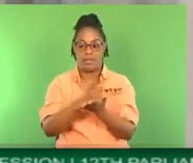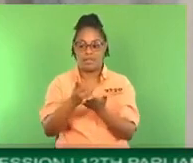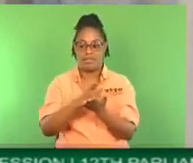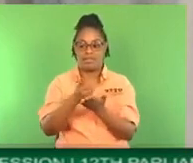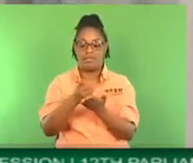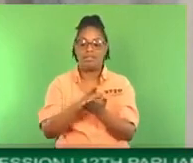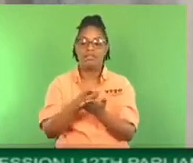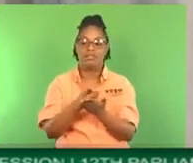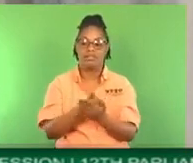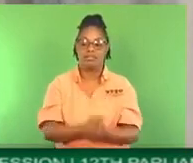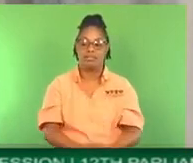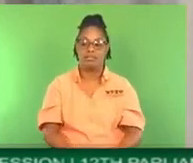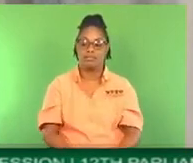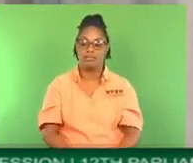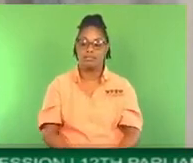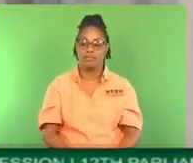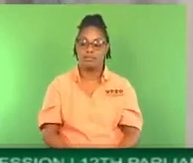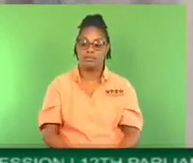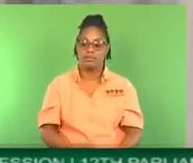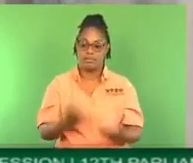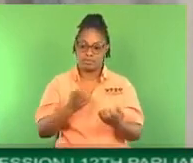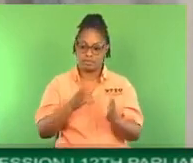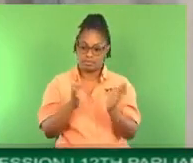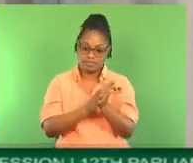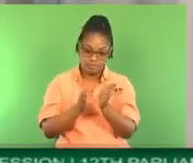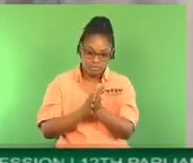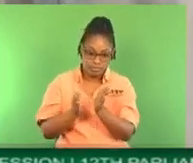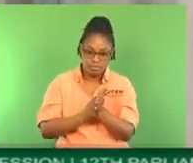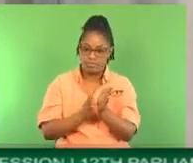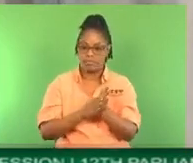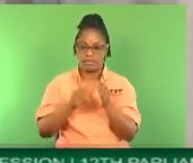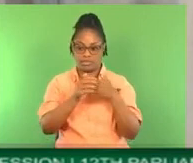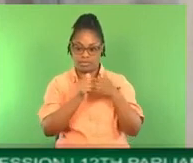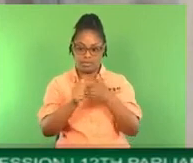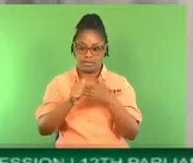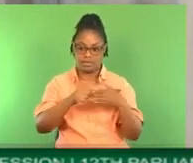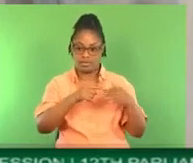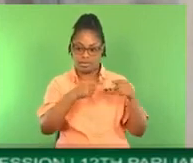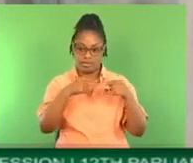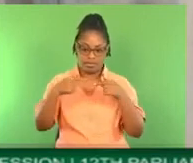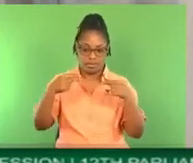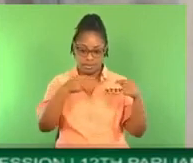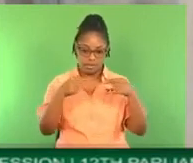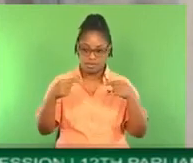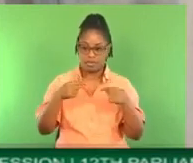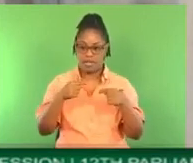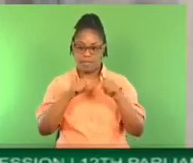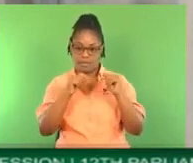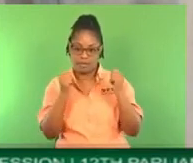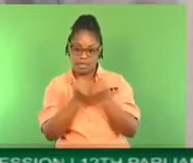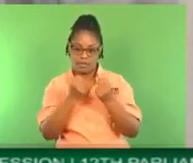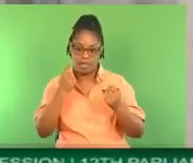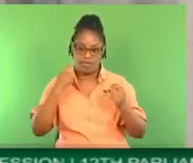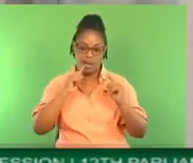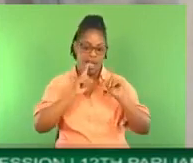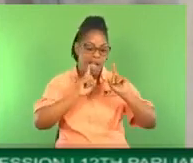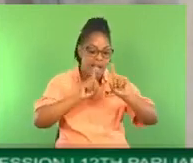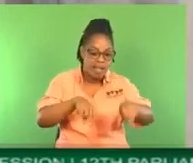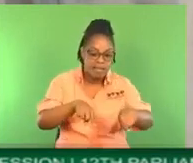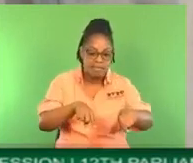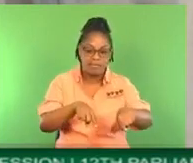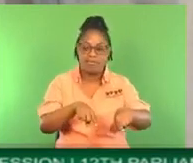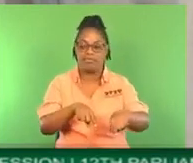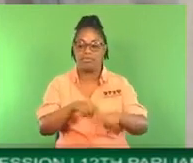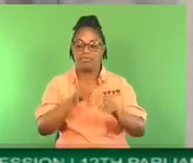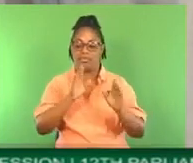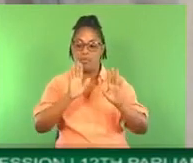I must congratulate the leader of the opposition in her response, fantastic response, on this